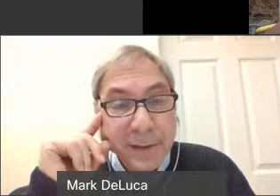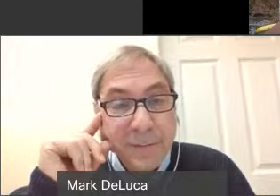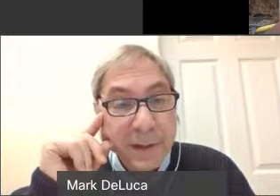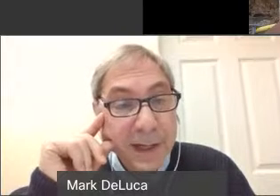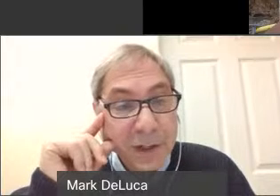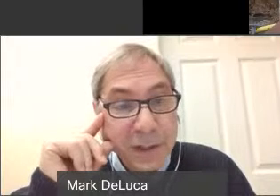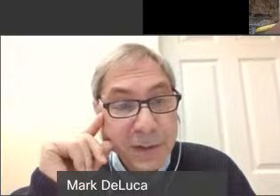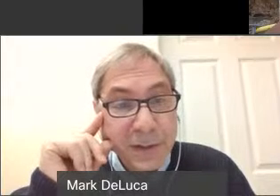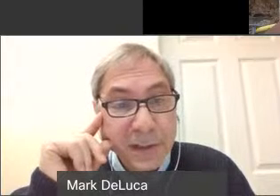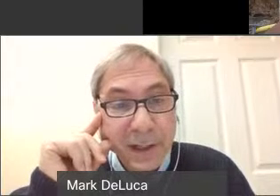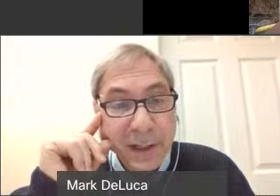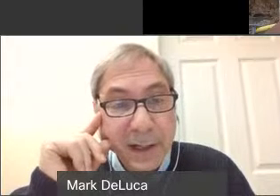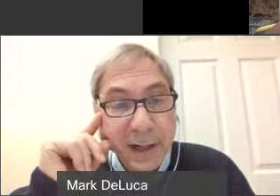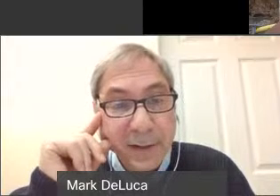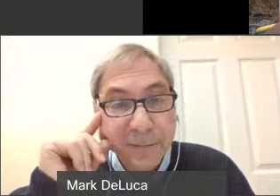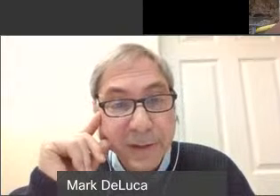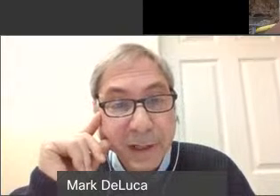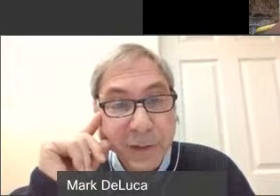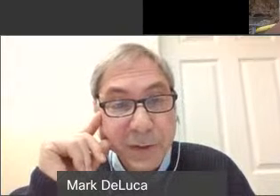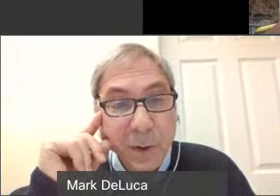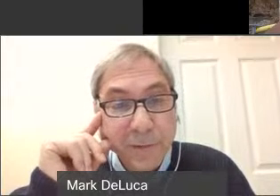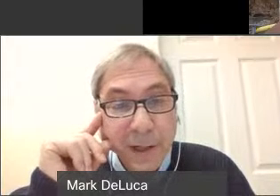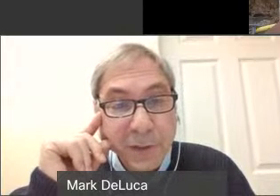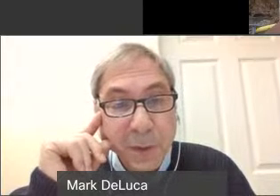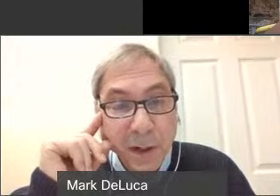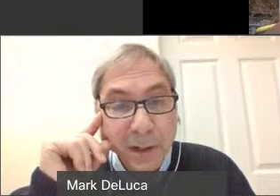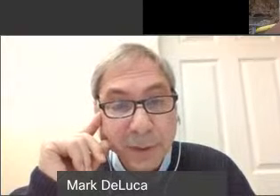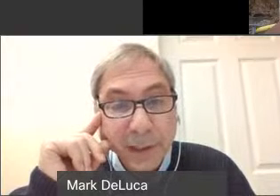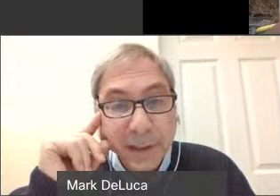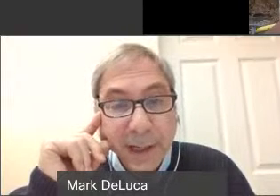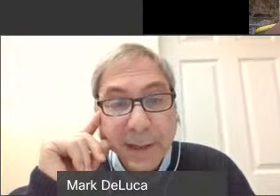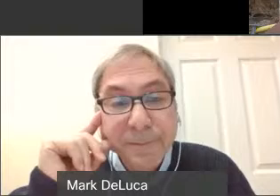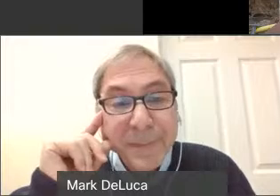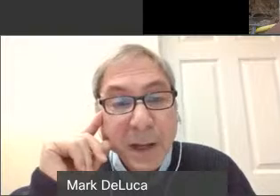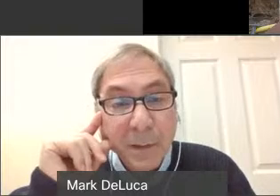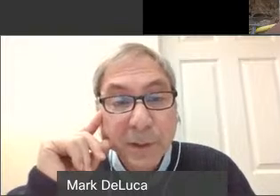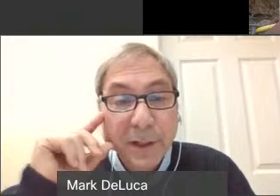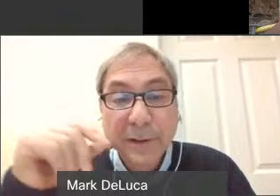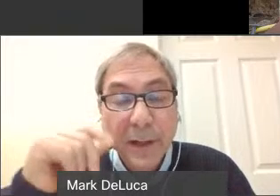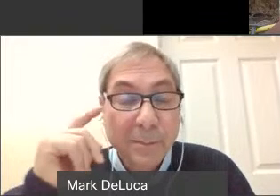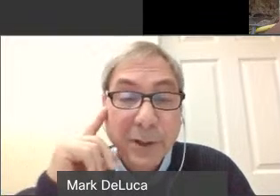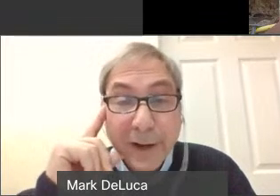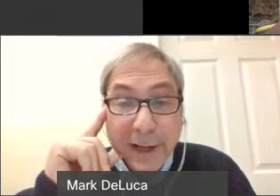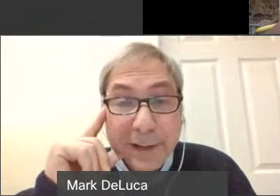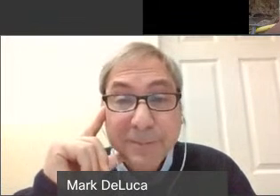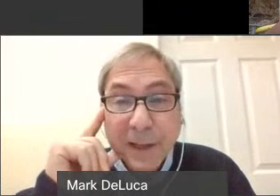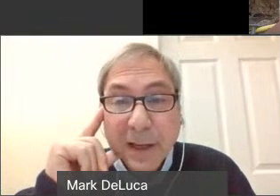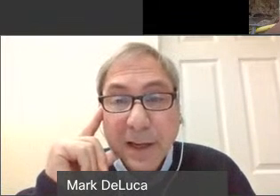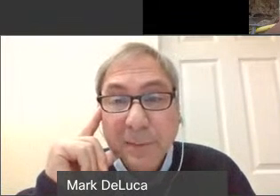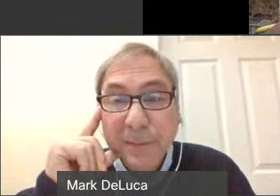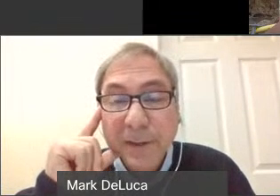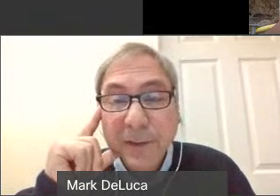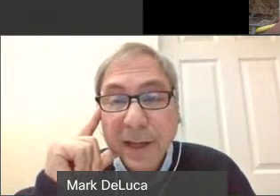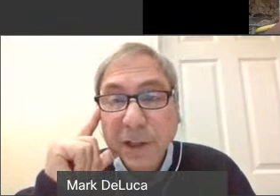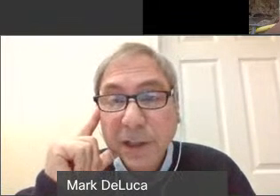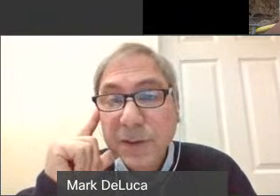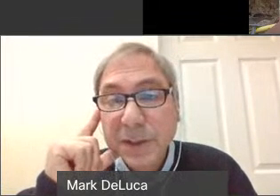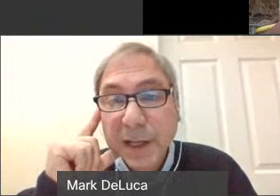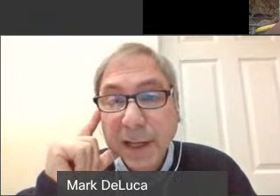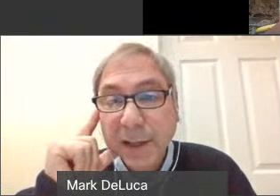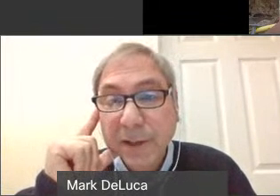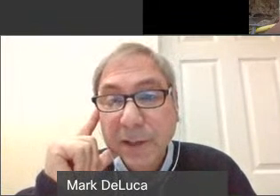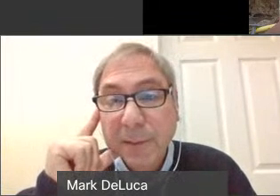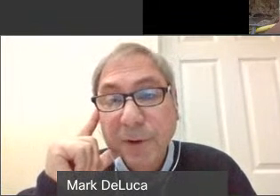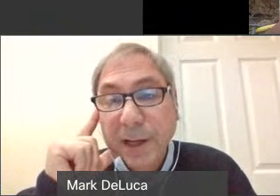the foundations of the storefronts were completely obliterated. And then you